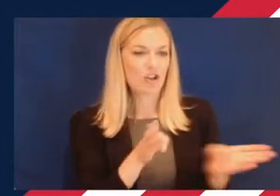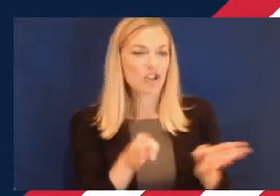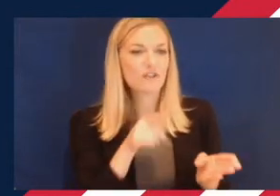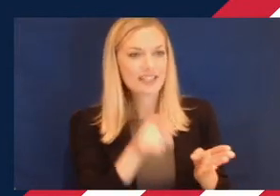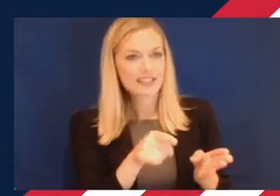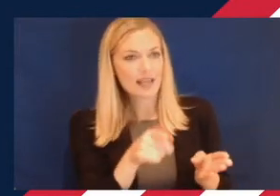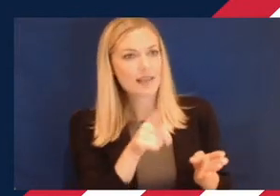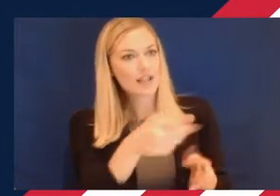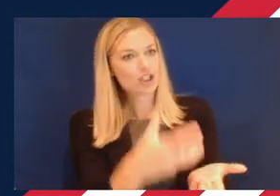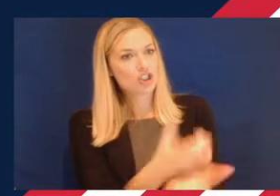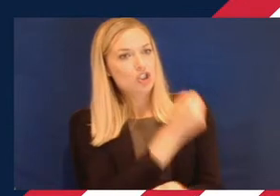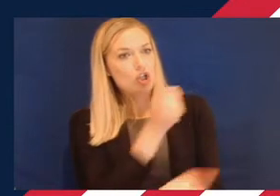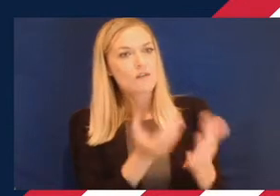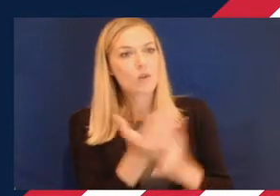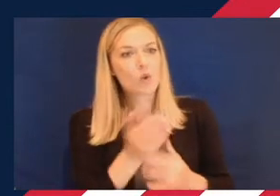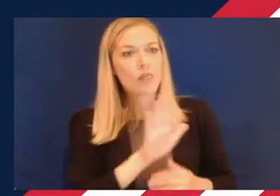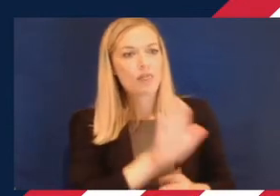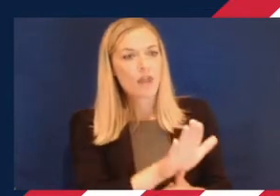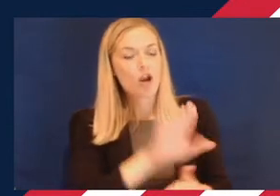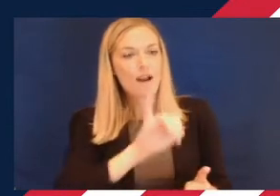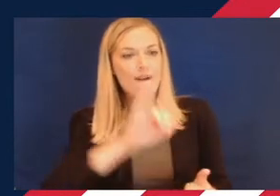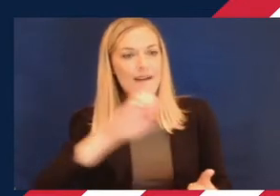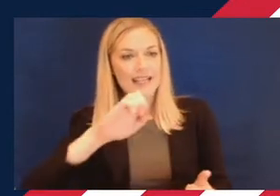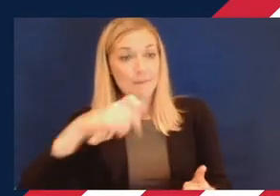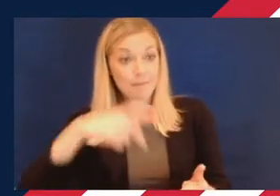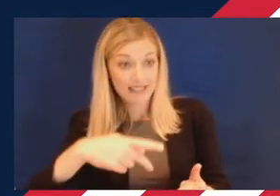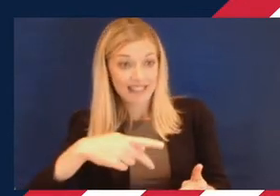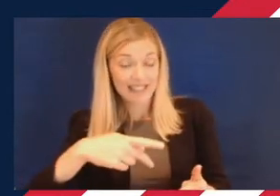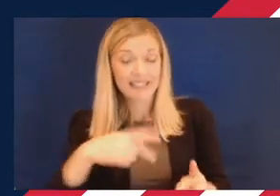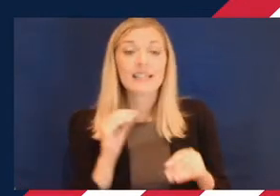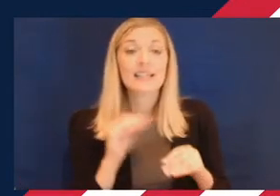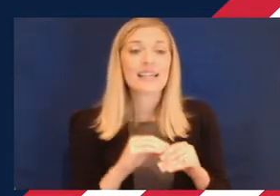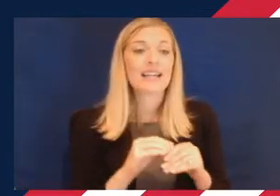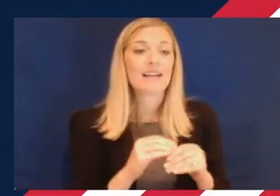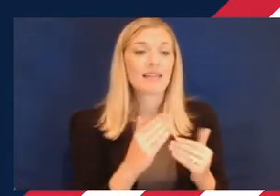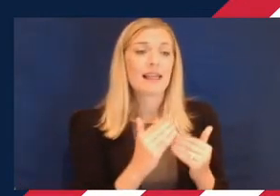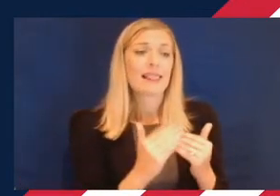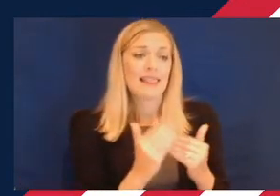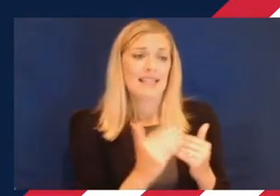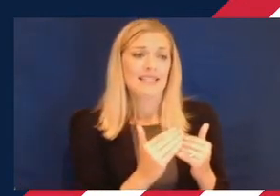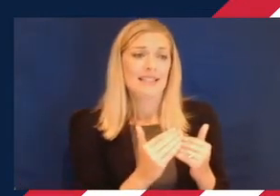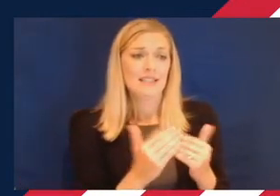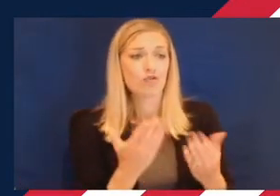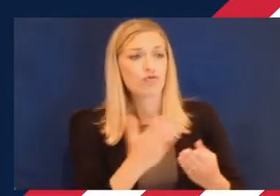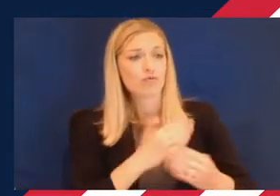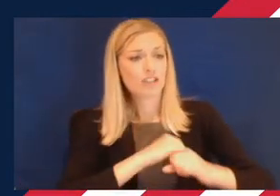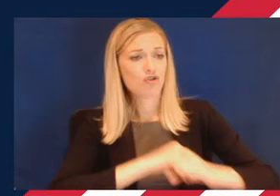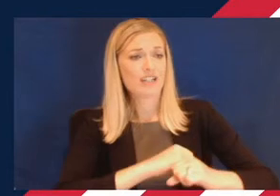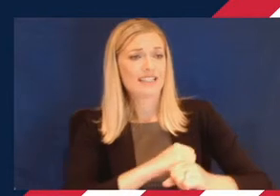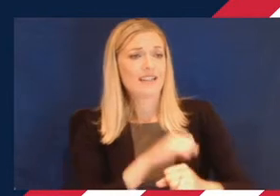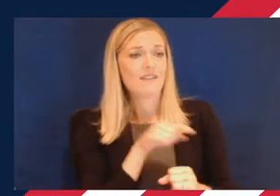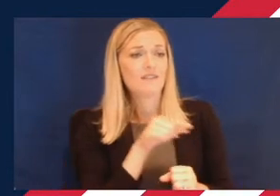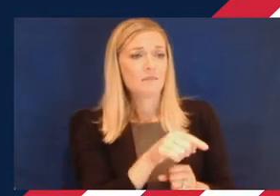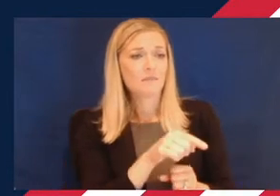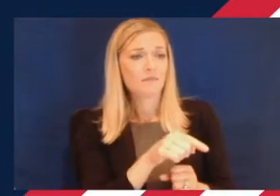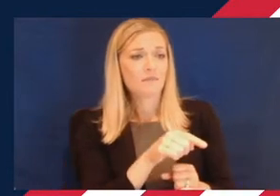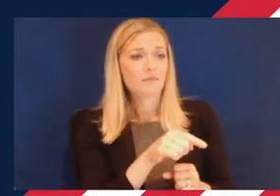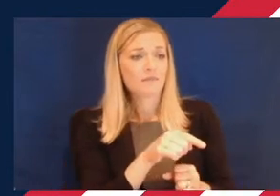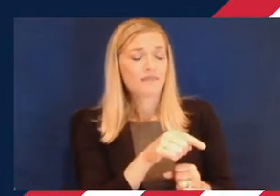IEP, and in the least restrictive environment. Some of these hurdles, unfortunately,